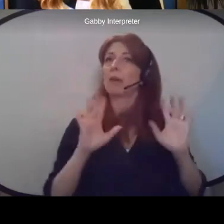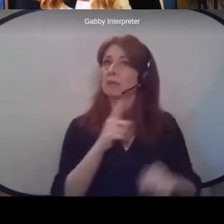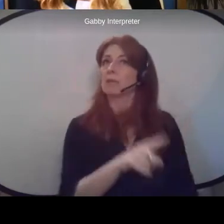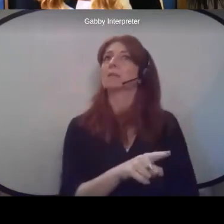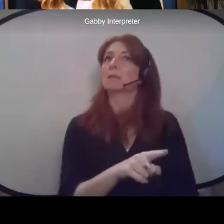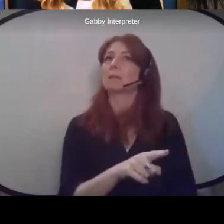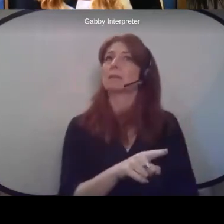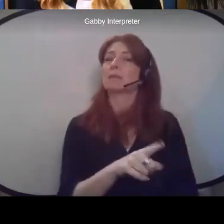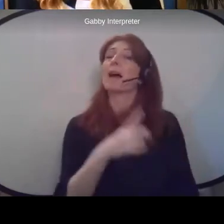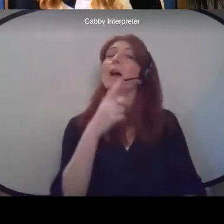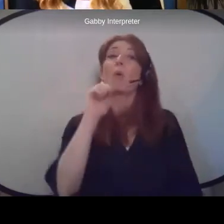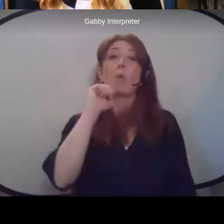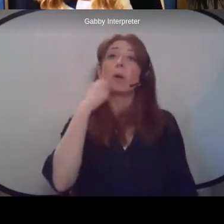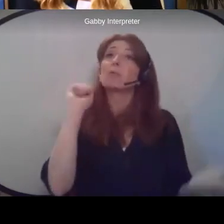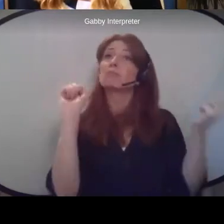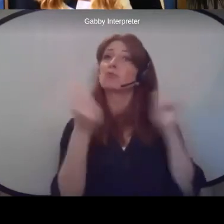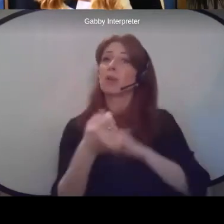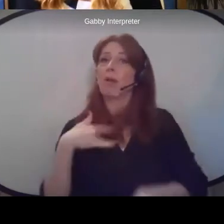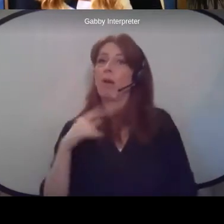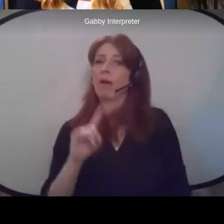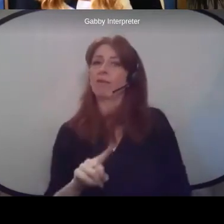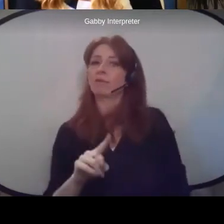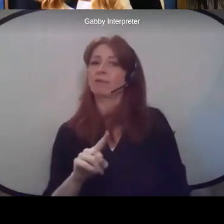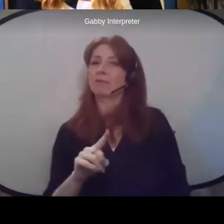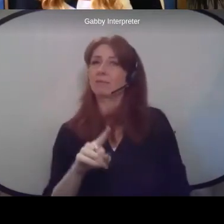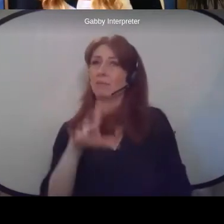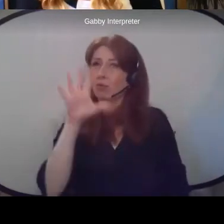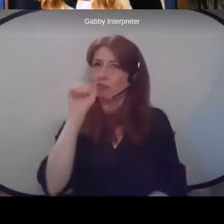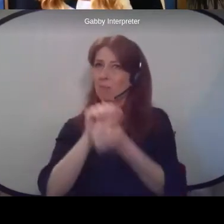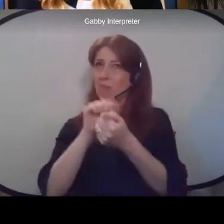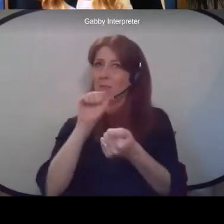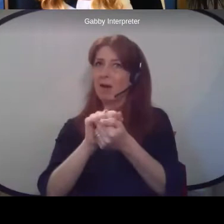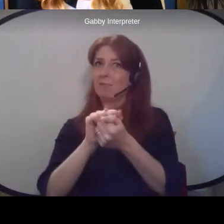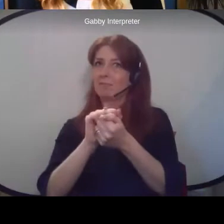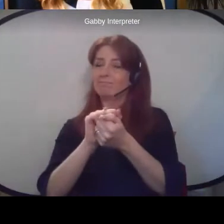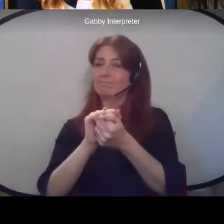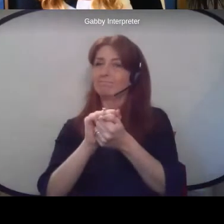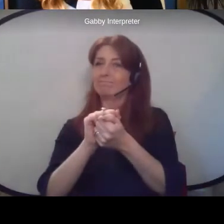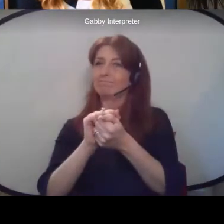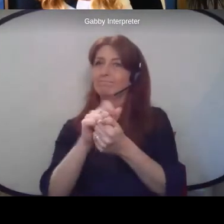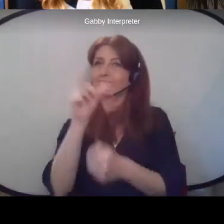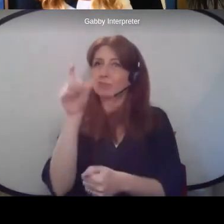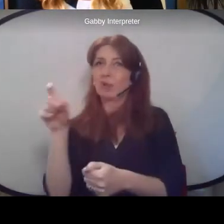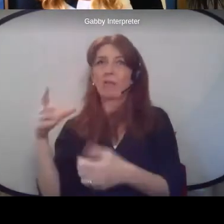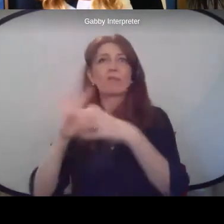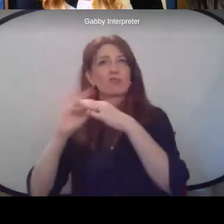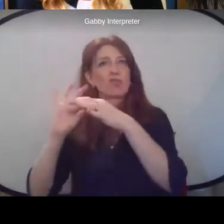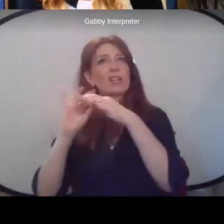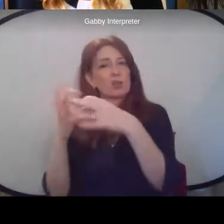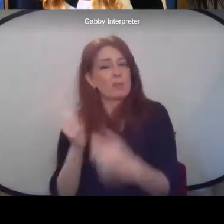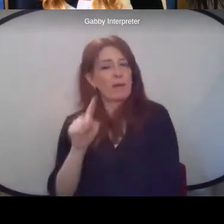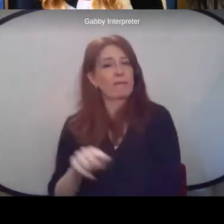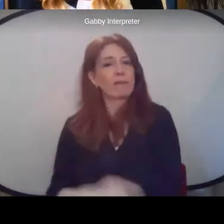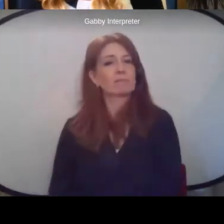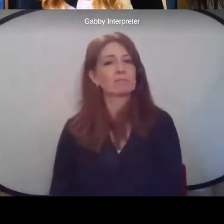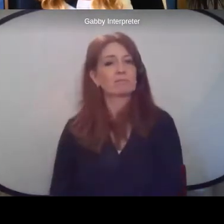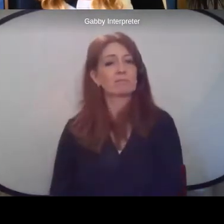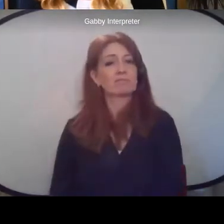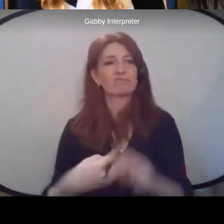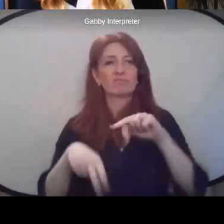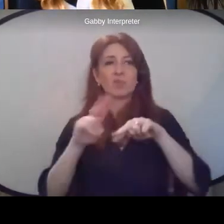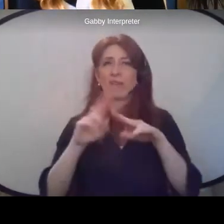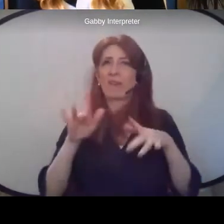alters people's lives, but don't forget about the actual relationships you have with the partners that you're working on. So if you haven't got a great